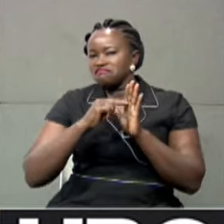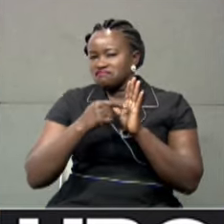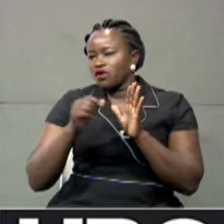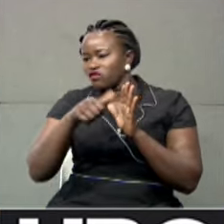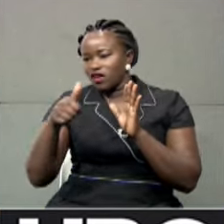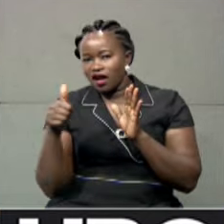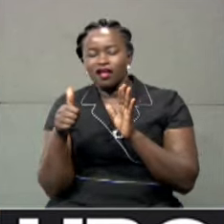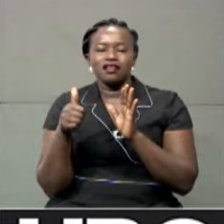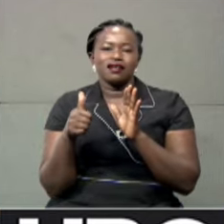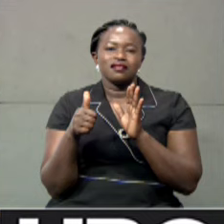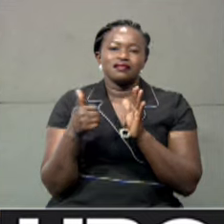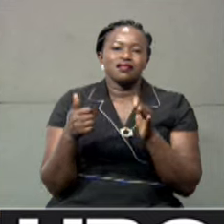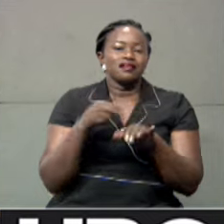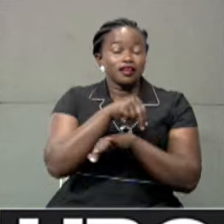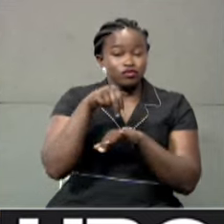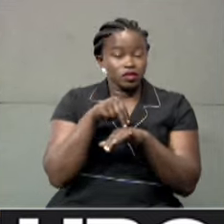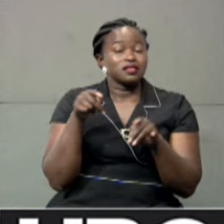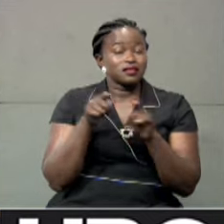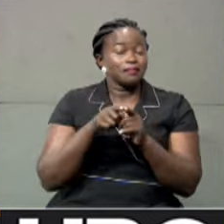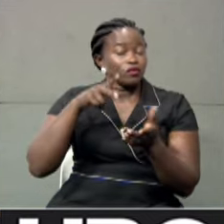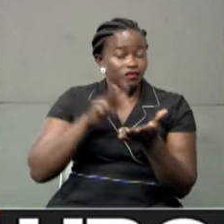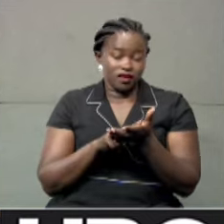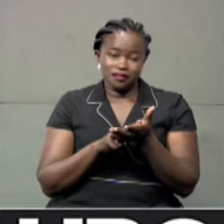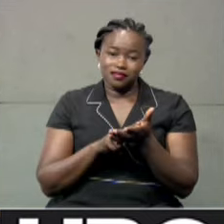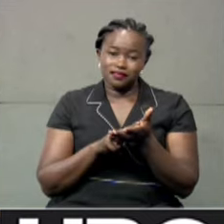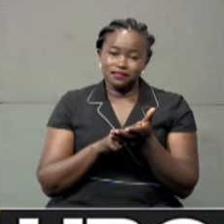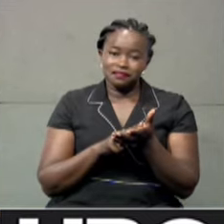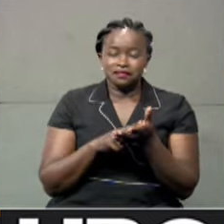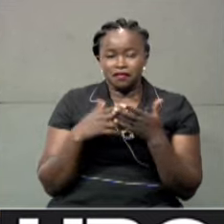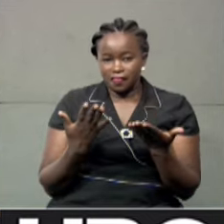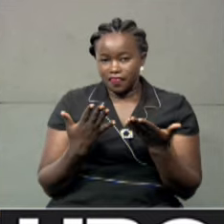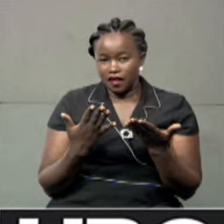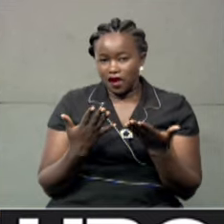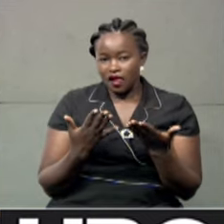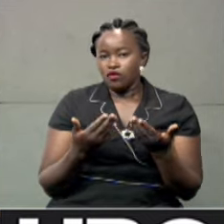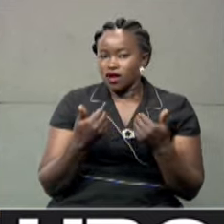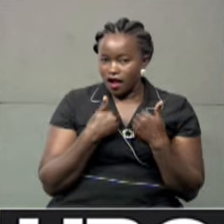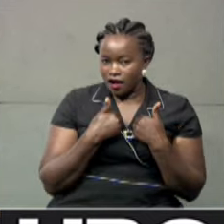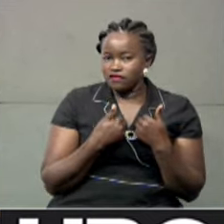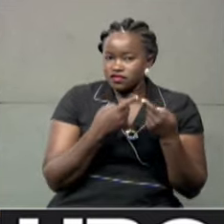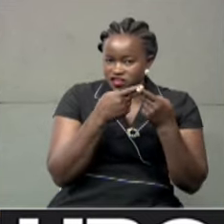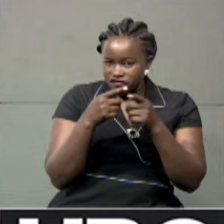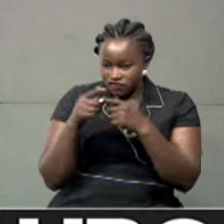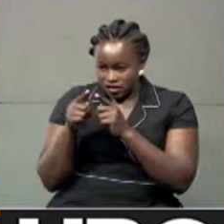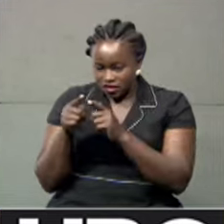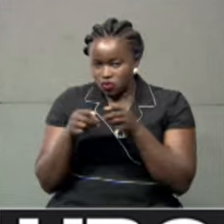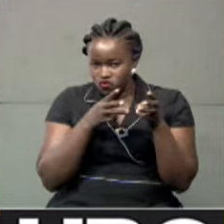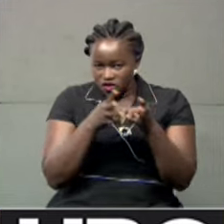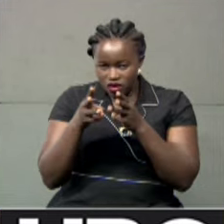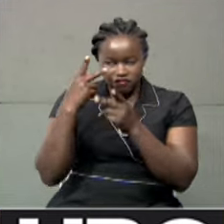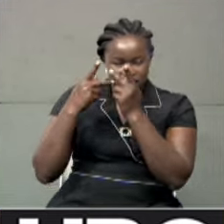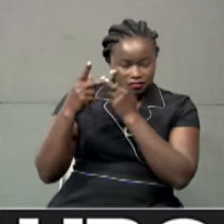states. It is also reaffirmed that while differences in perspectives